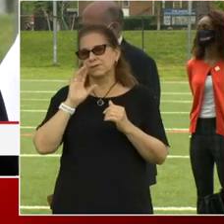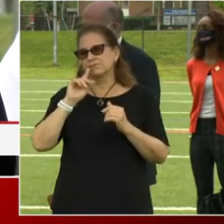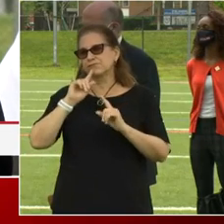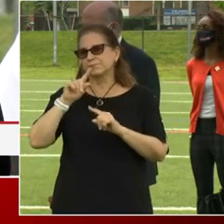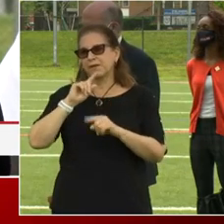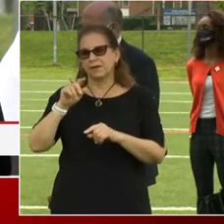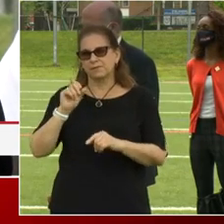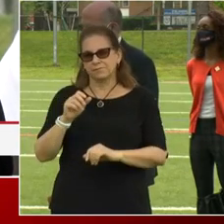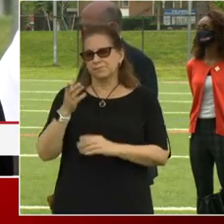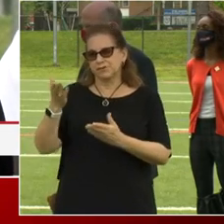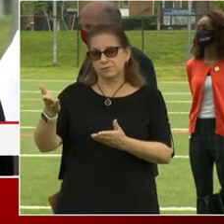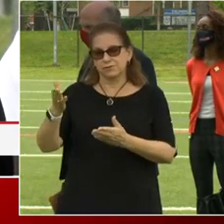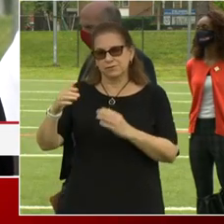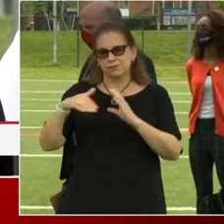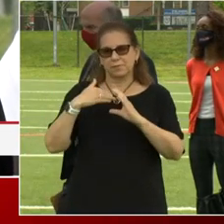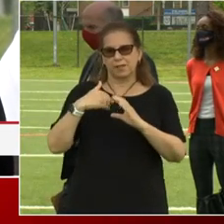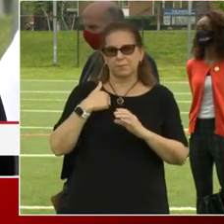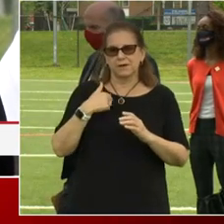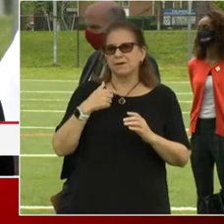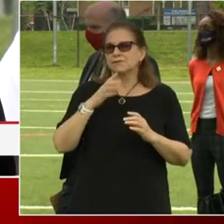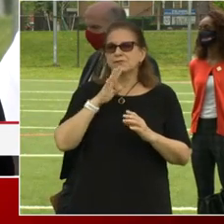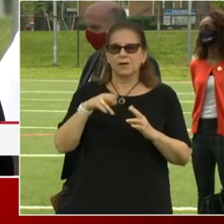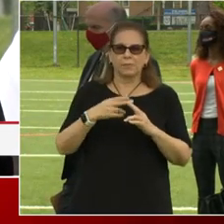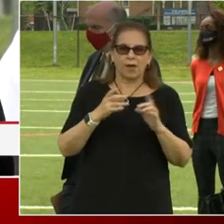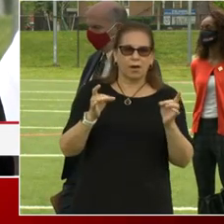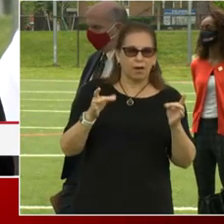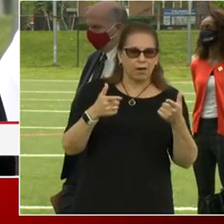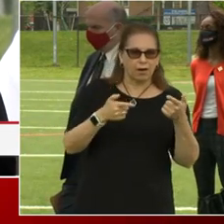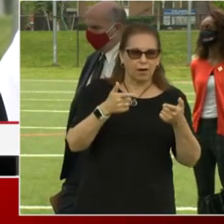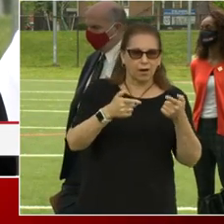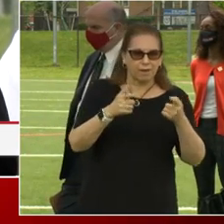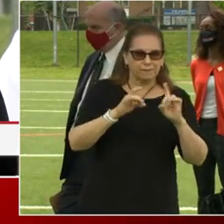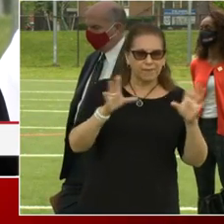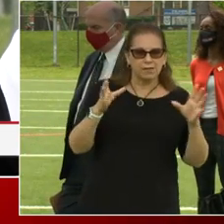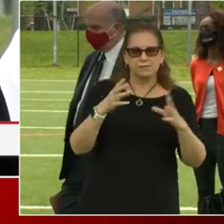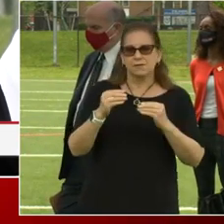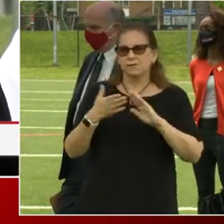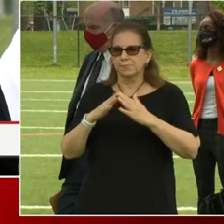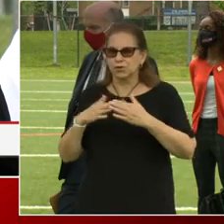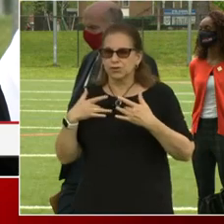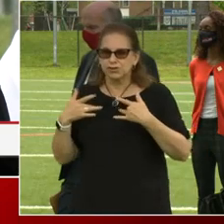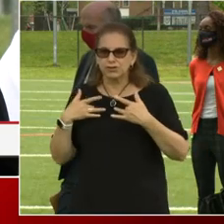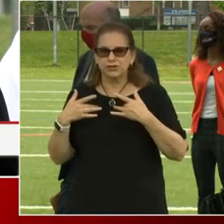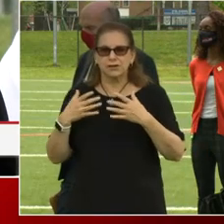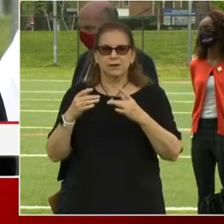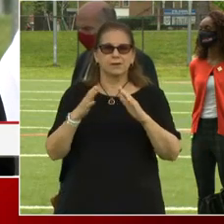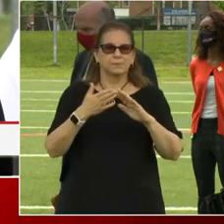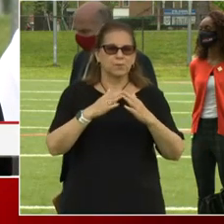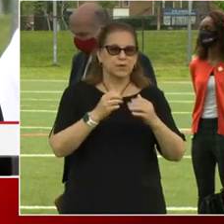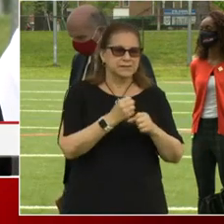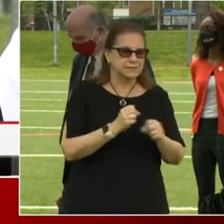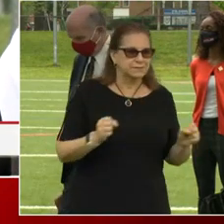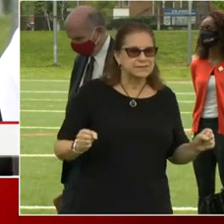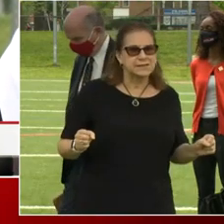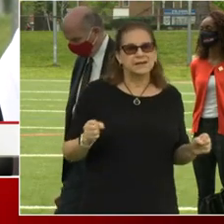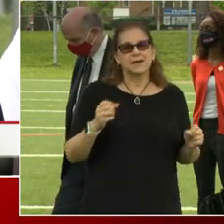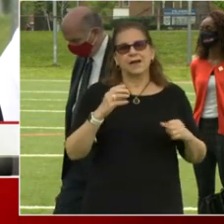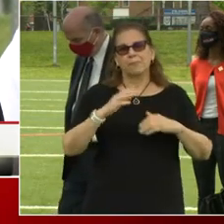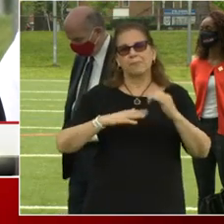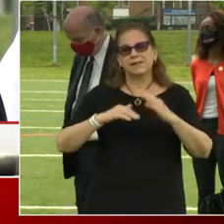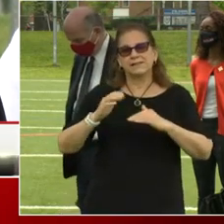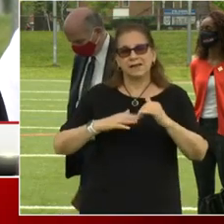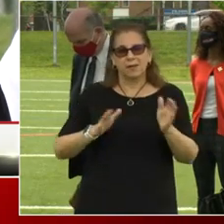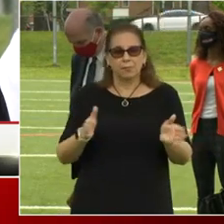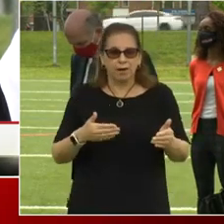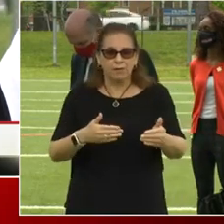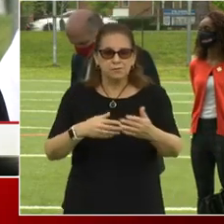suggestions around gun violence prevention and concerns, etc. And it's buildingblocks@dc.gov. And we hope to have